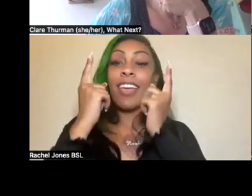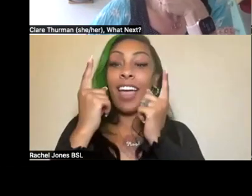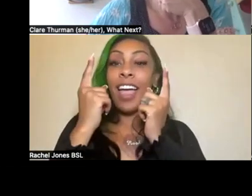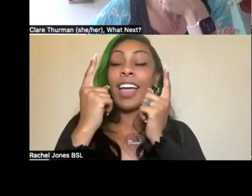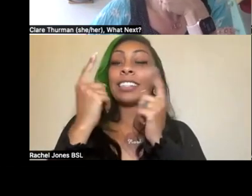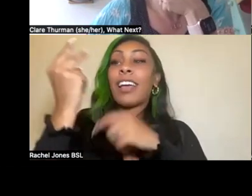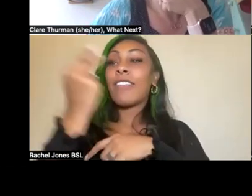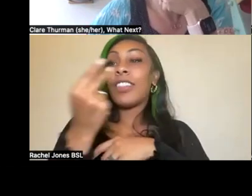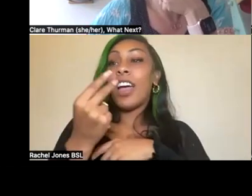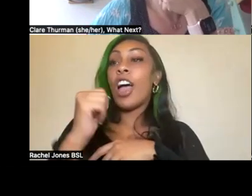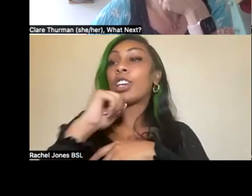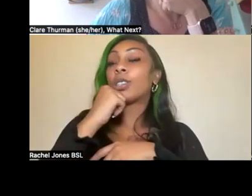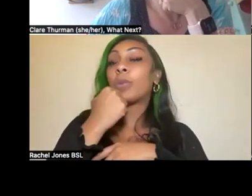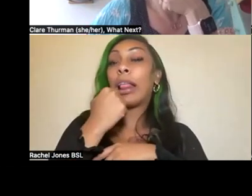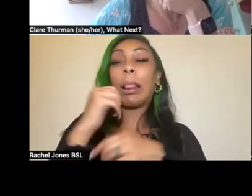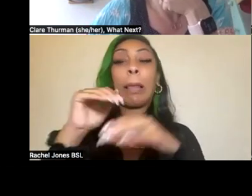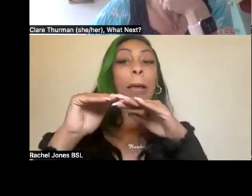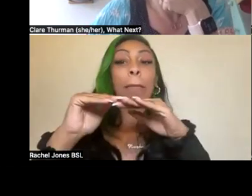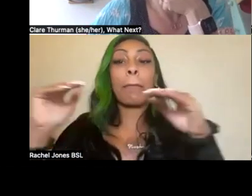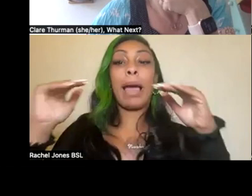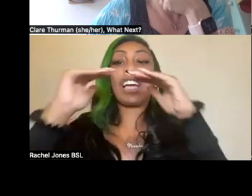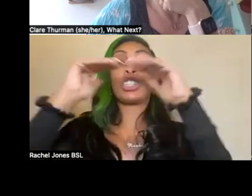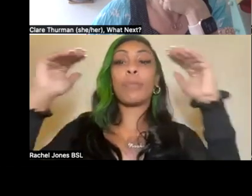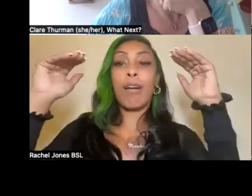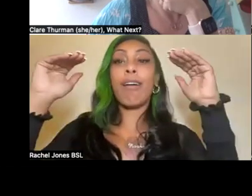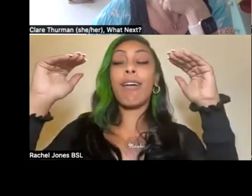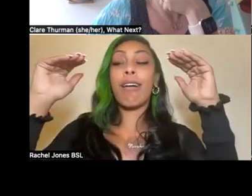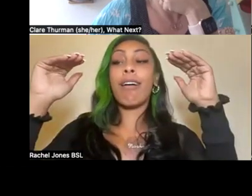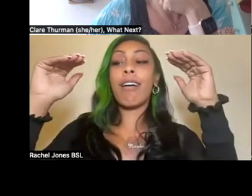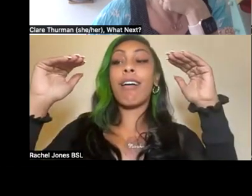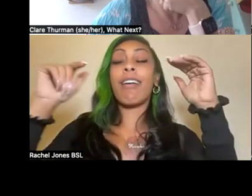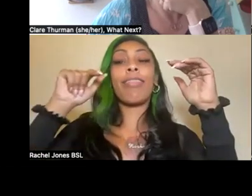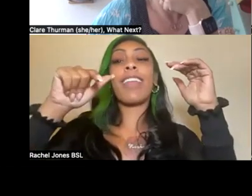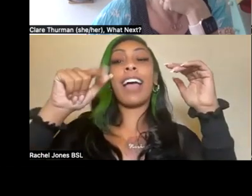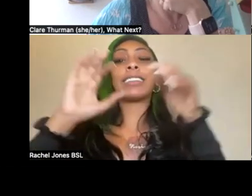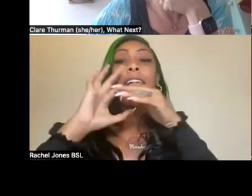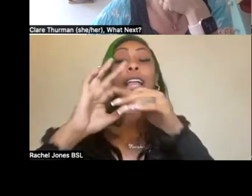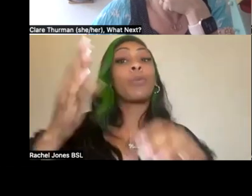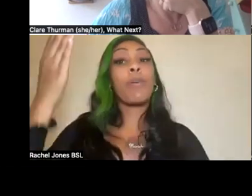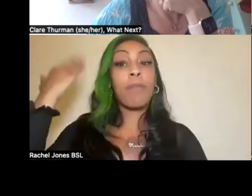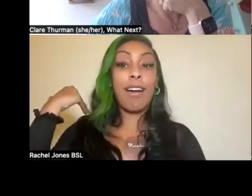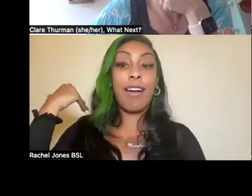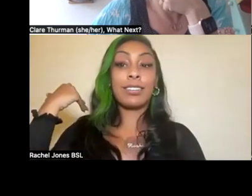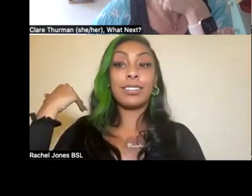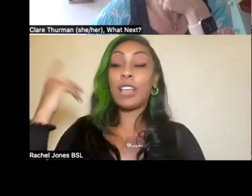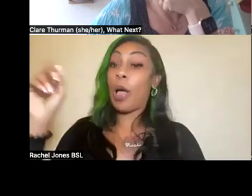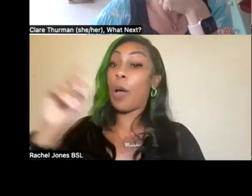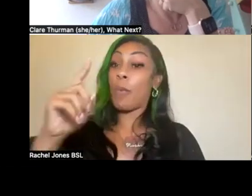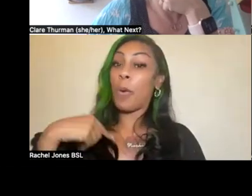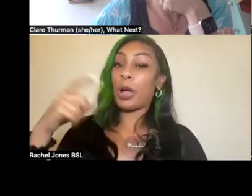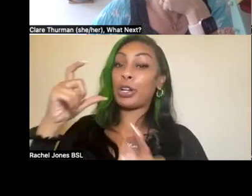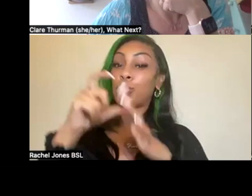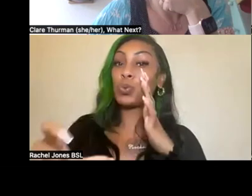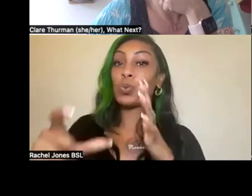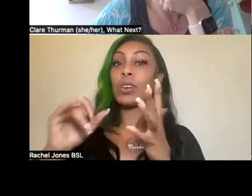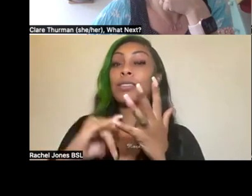benchmarked because we'll continue to work in this way is something that is of the past. So what are we doing at Staff? So we have